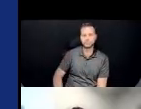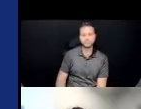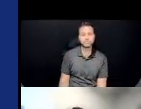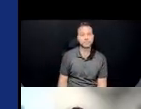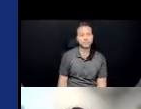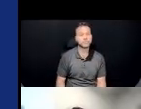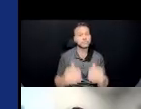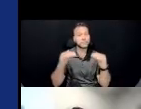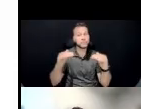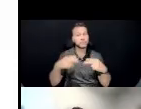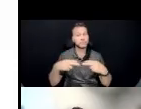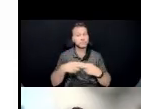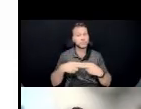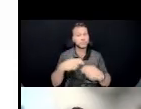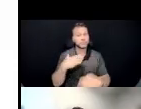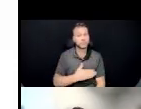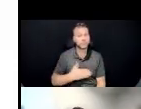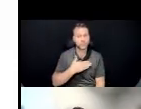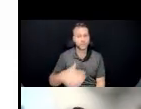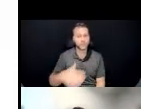Next slide.